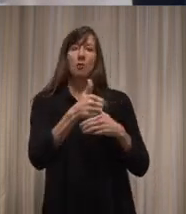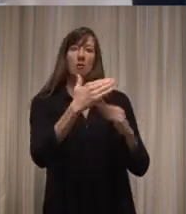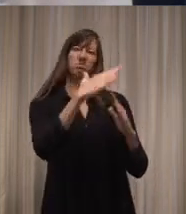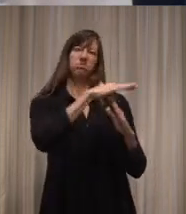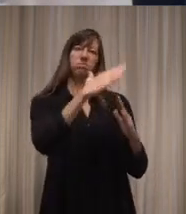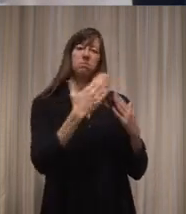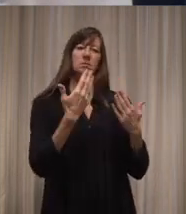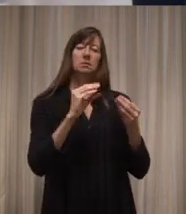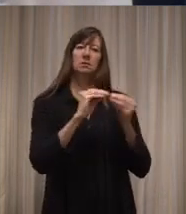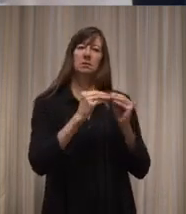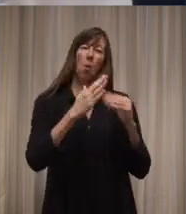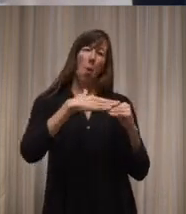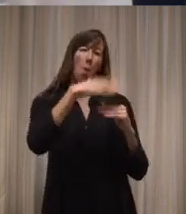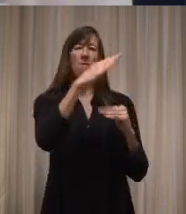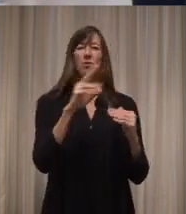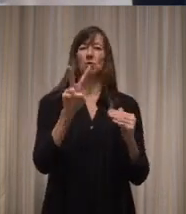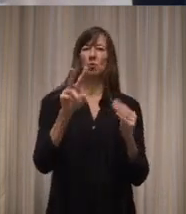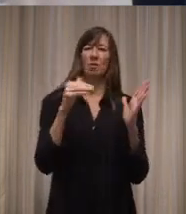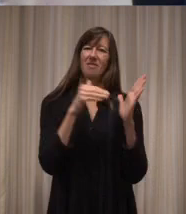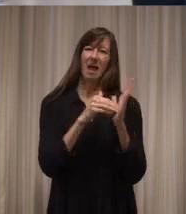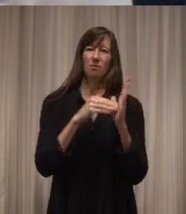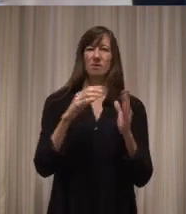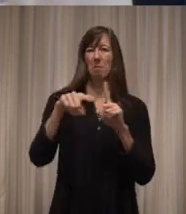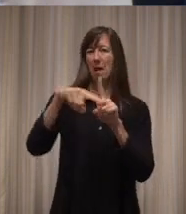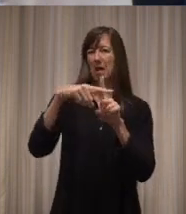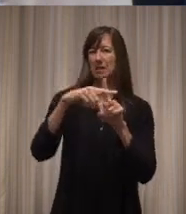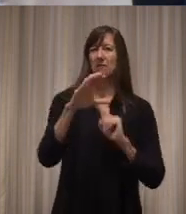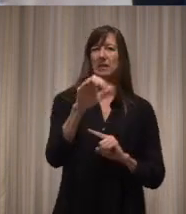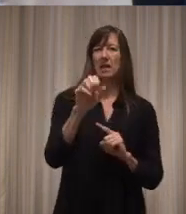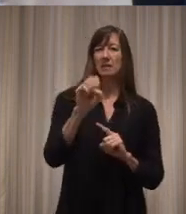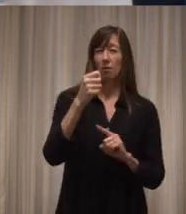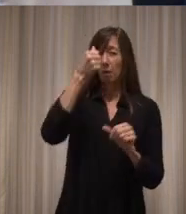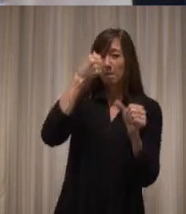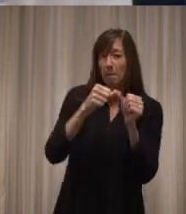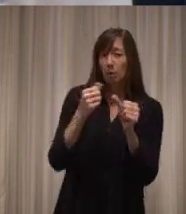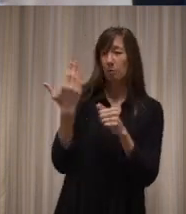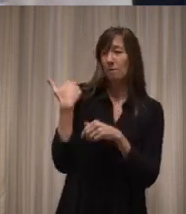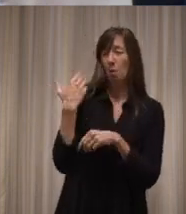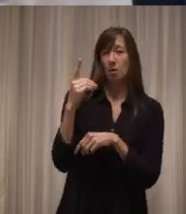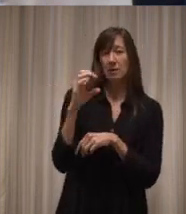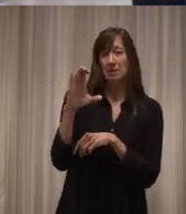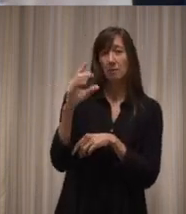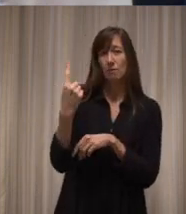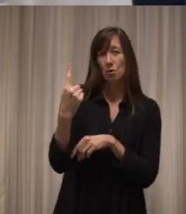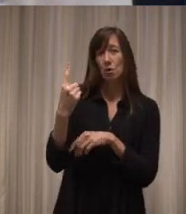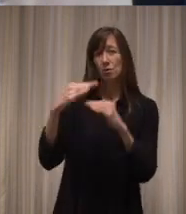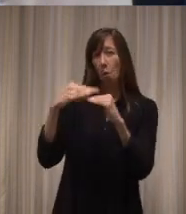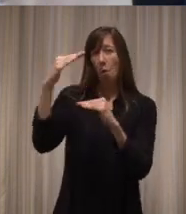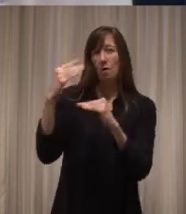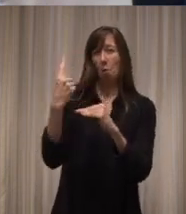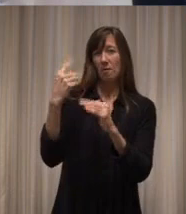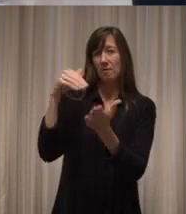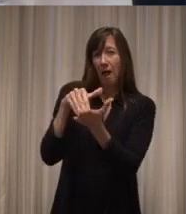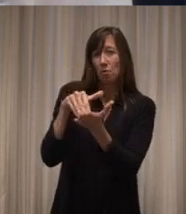active cases. And if you'll remember, it was just on December 1st that we crossed over the 1,000 threshold. So in just a little